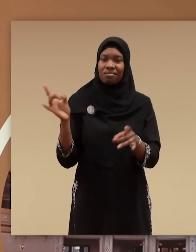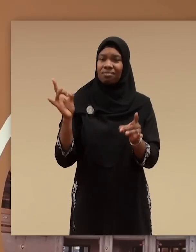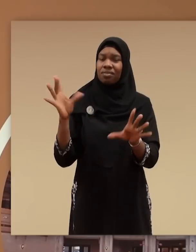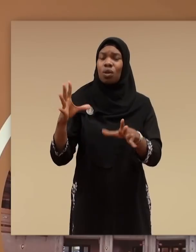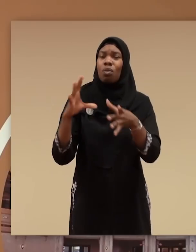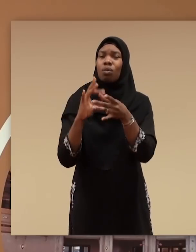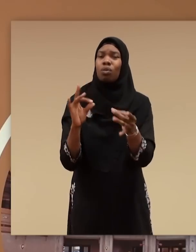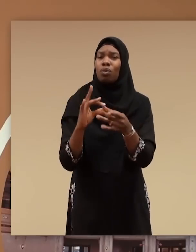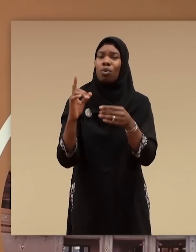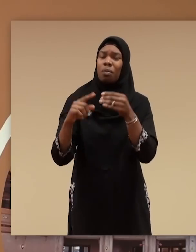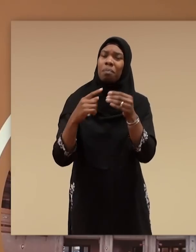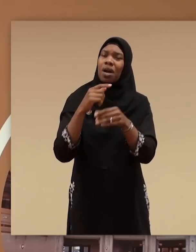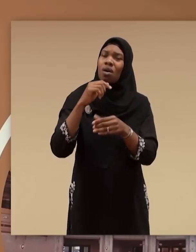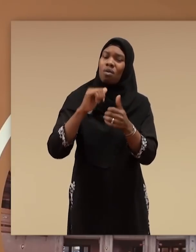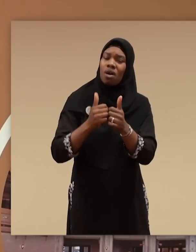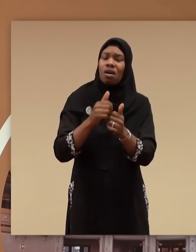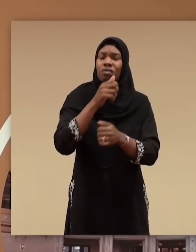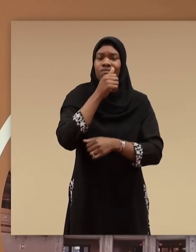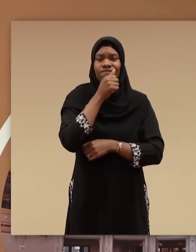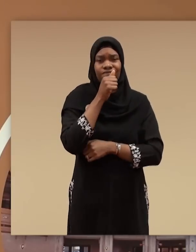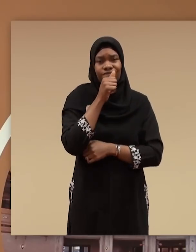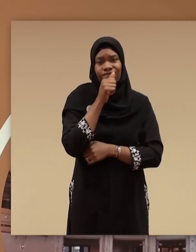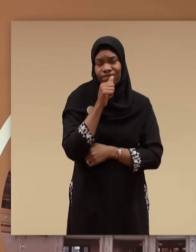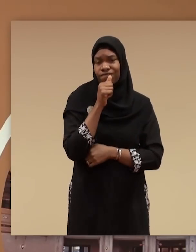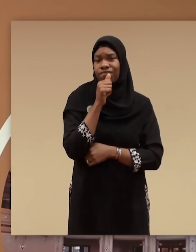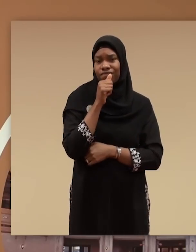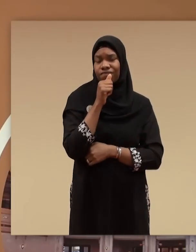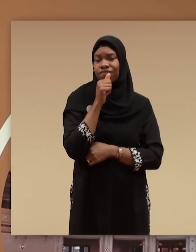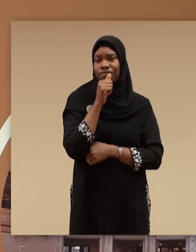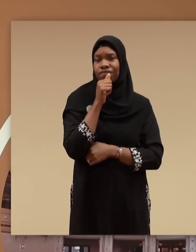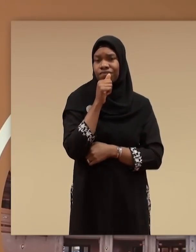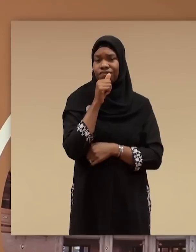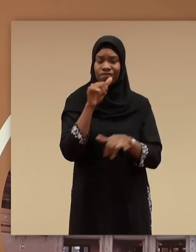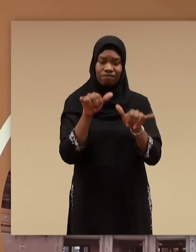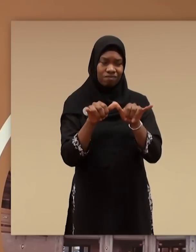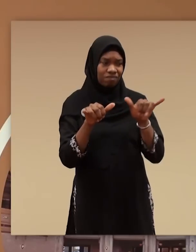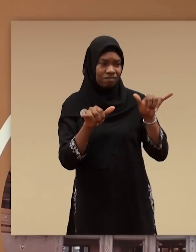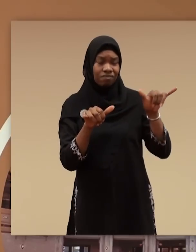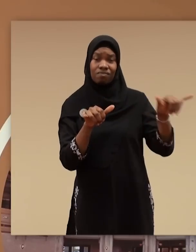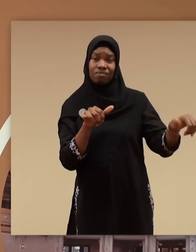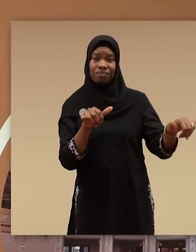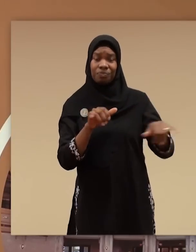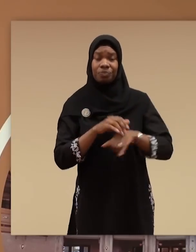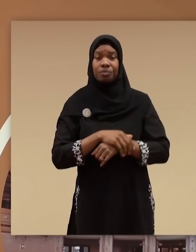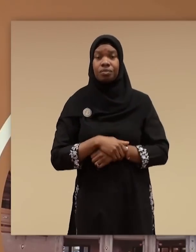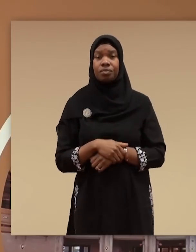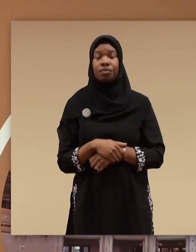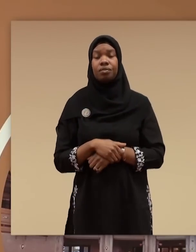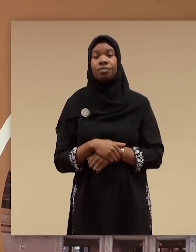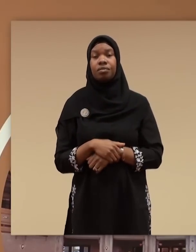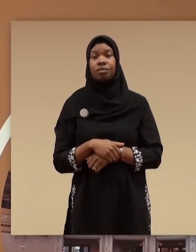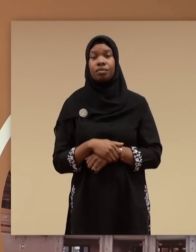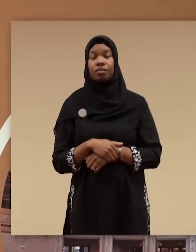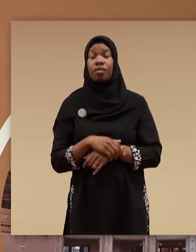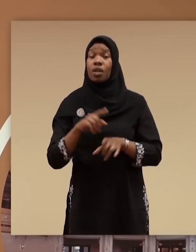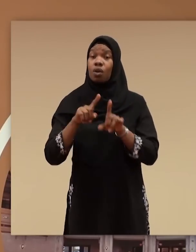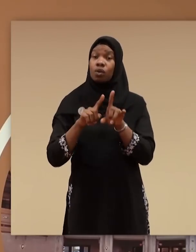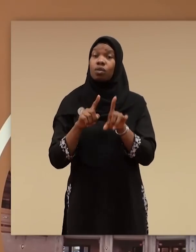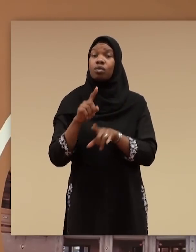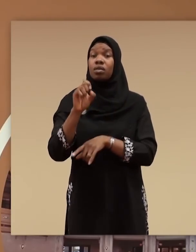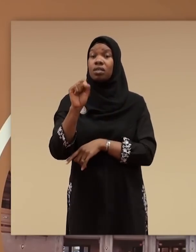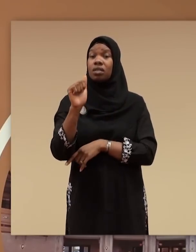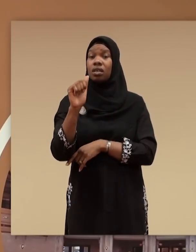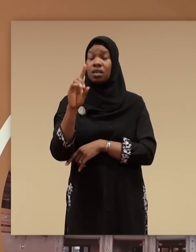suffering they met in the Sha'b Abi Talib. By the way, Sa'd ibn Abi Waqqas is the one who